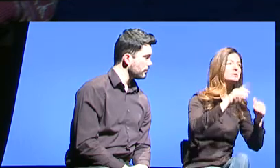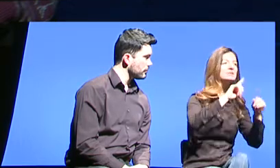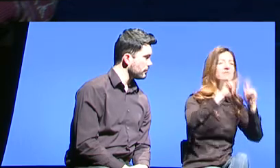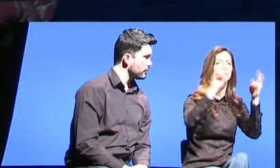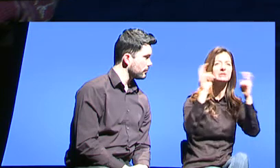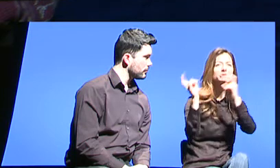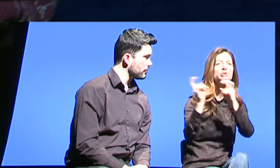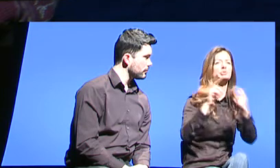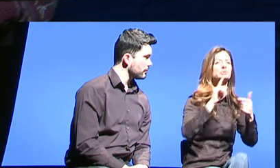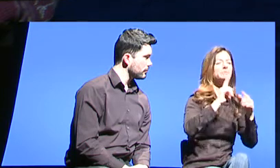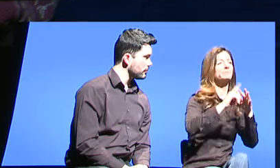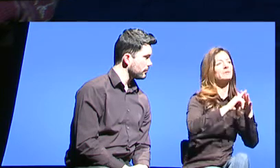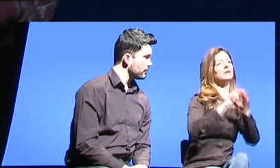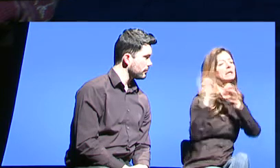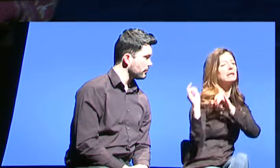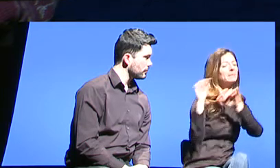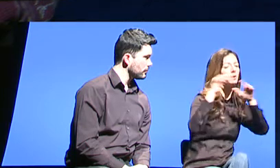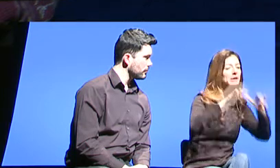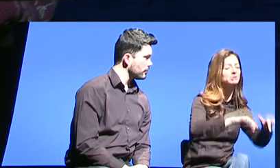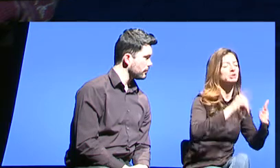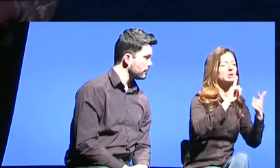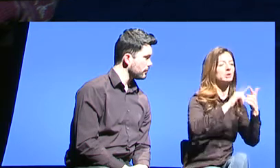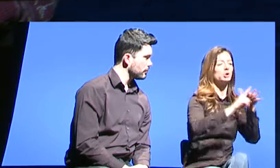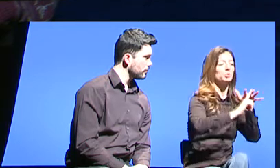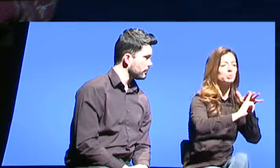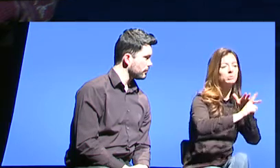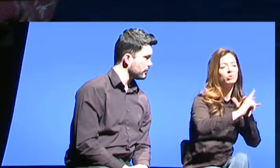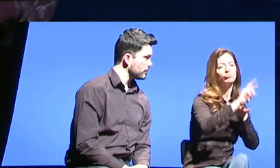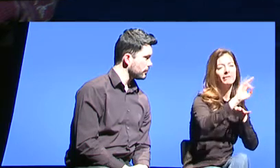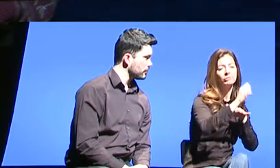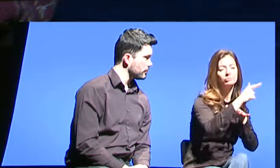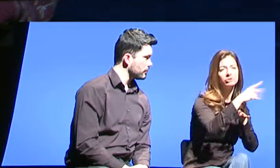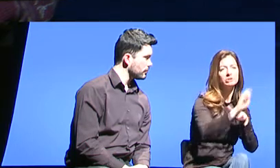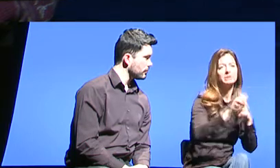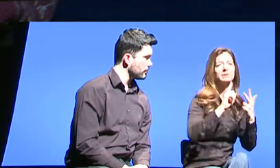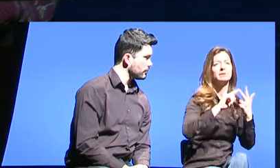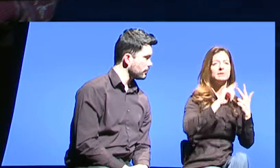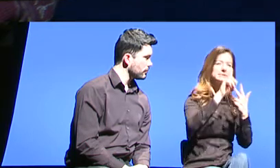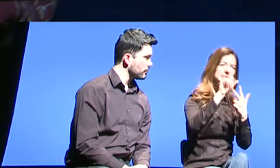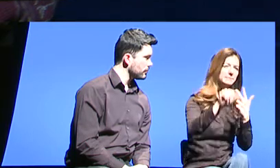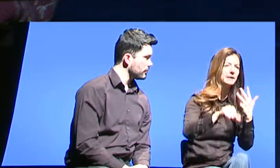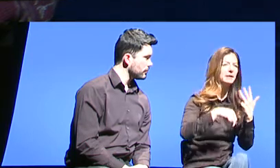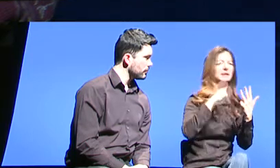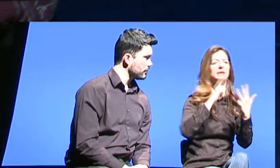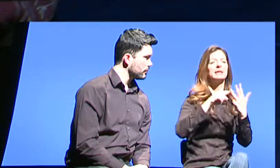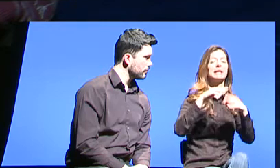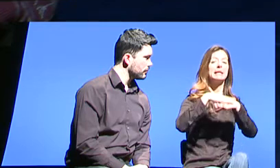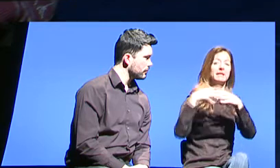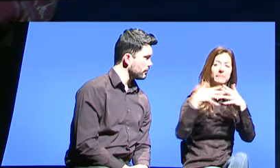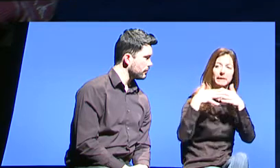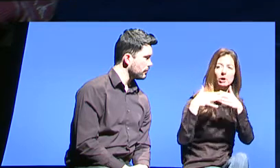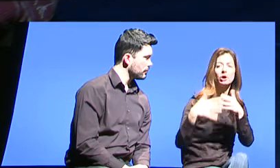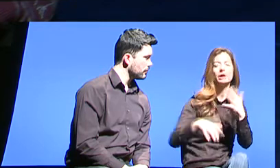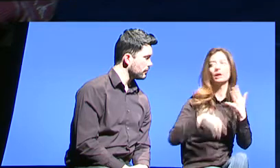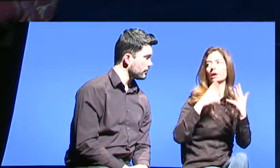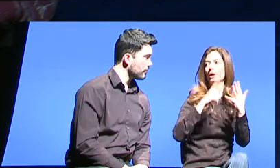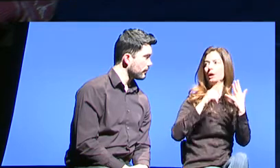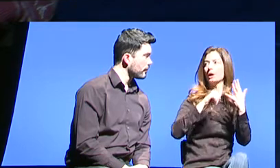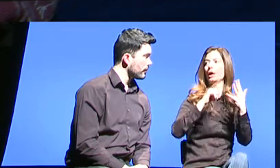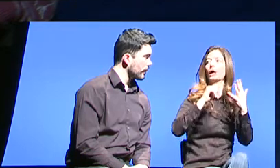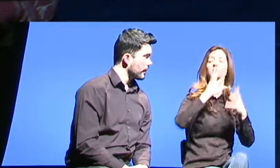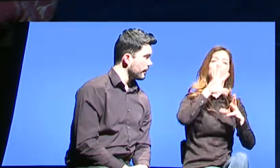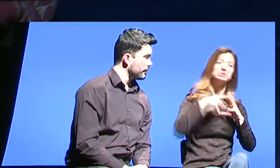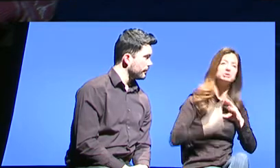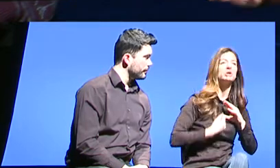the experiences of refugees, people with disabilities. We've done projects with the Native American community, projects with transgender youth in